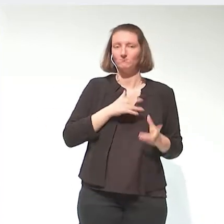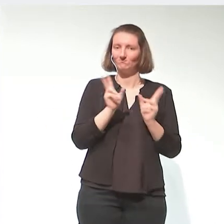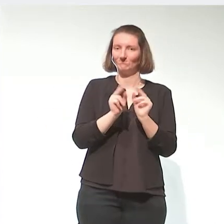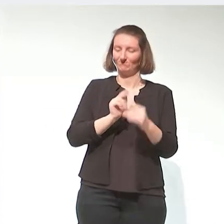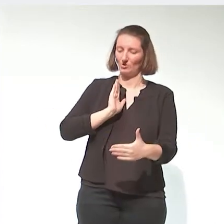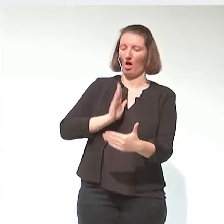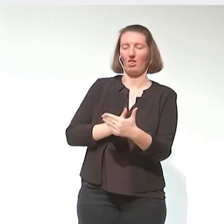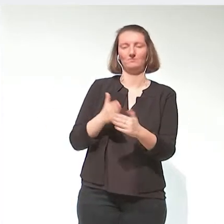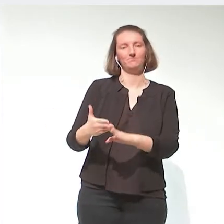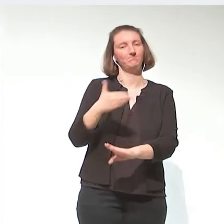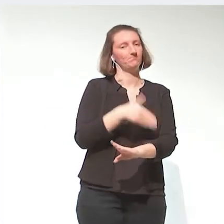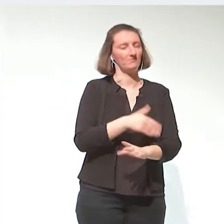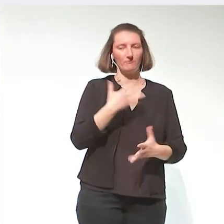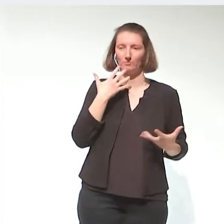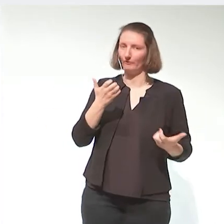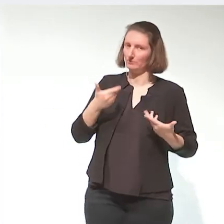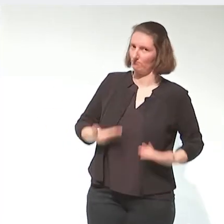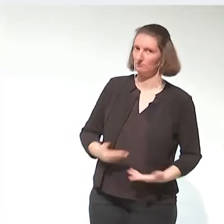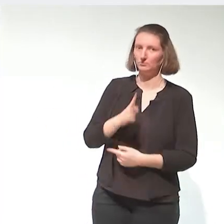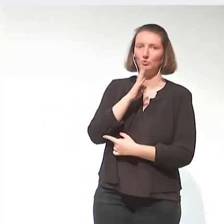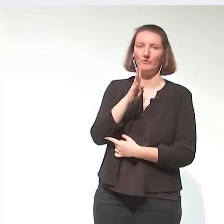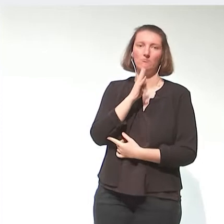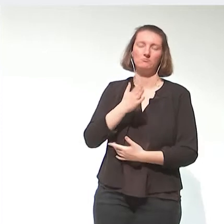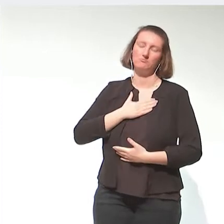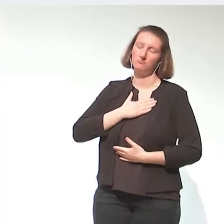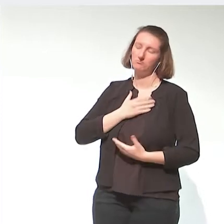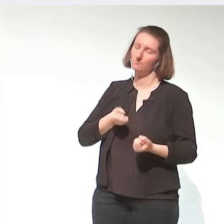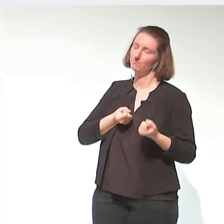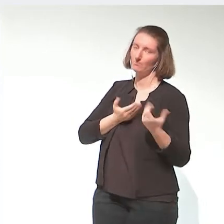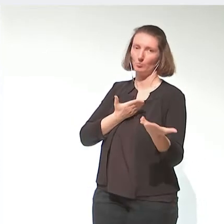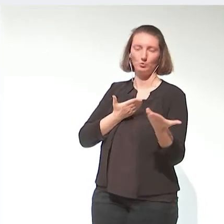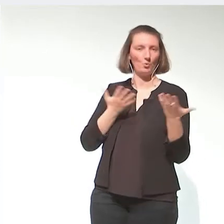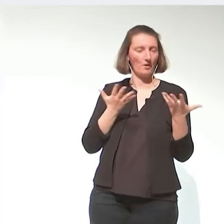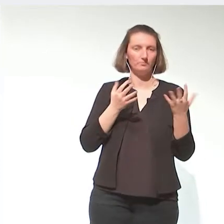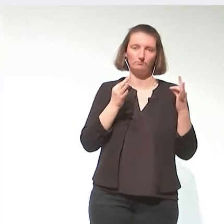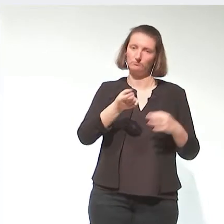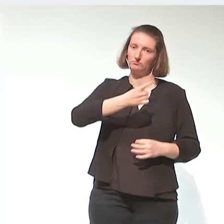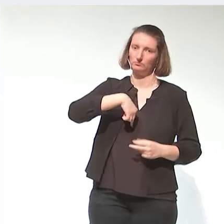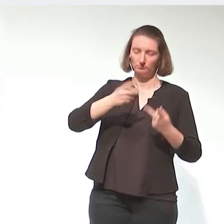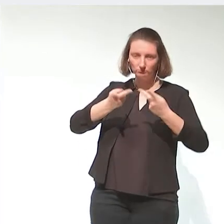talking about obstacles, I'd like to suggest that we